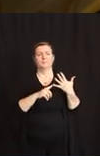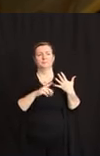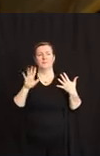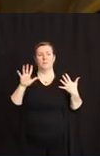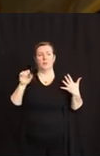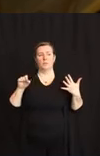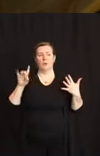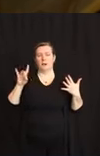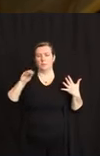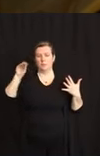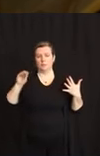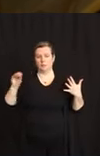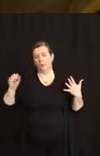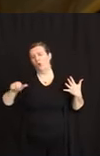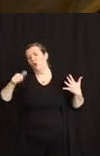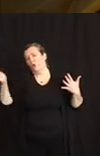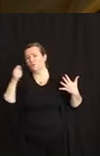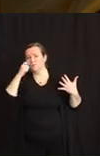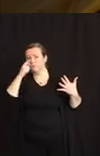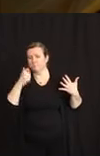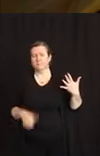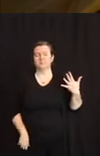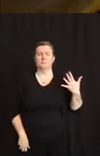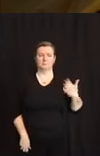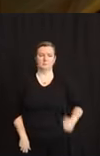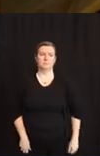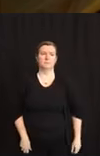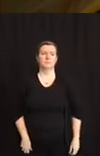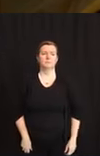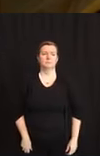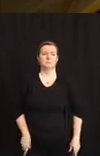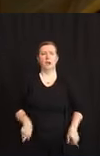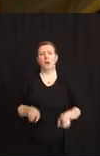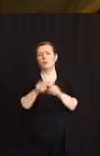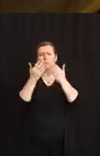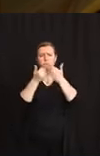non-Hispanic. I also have the breakdown of